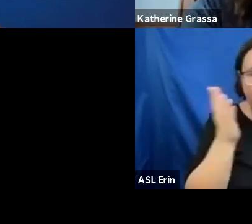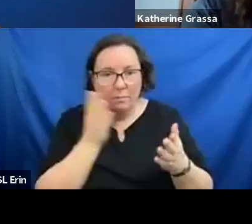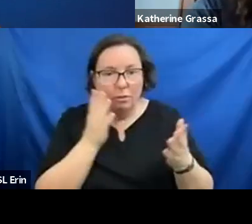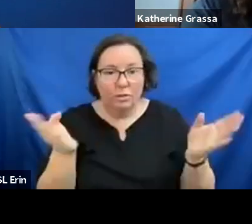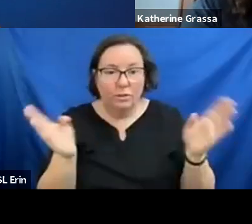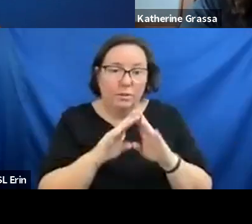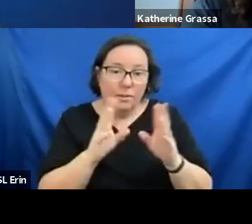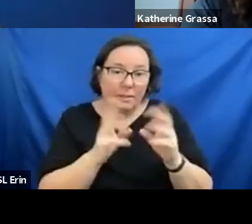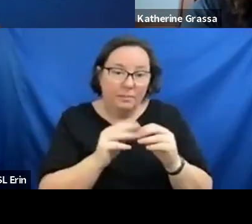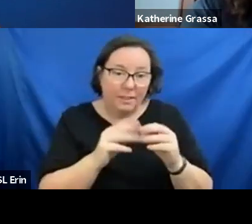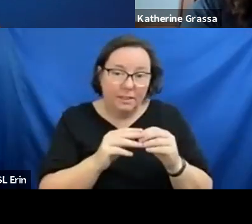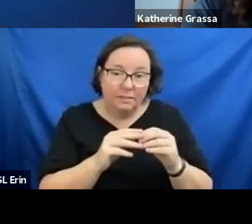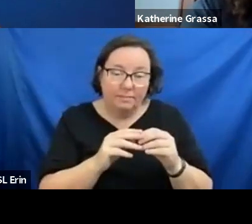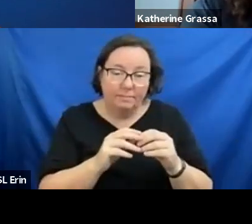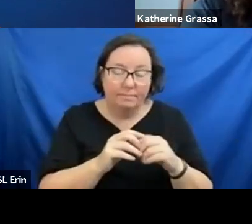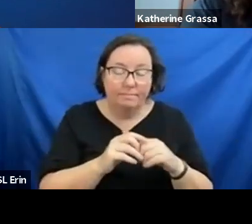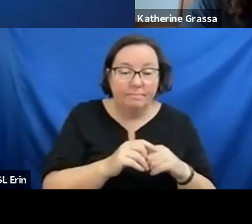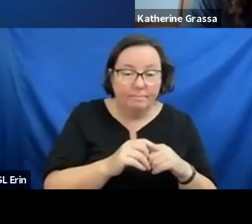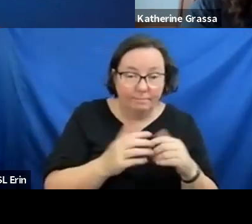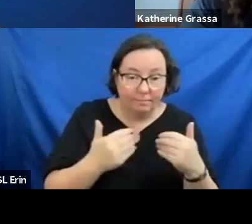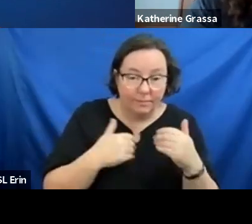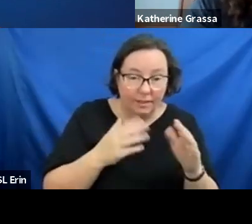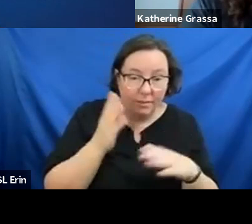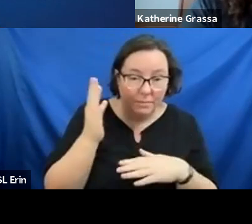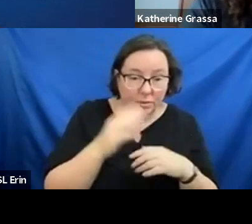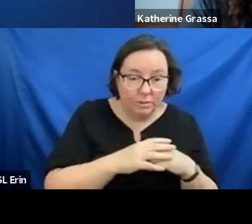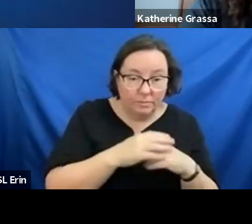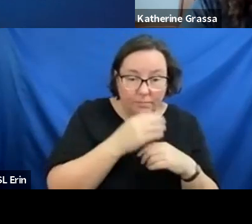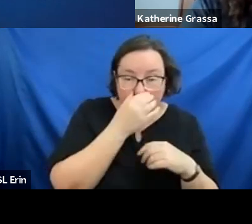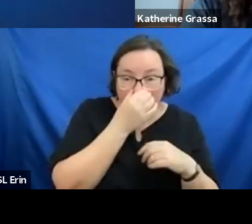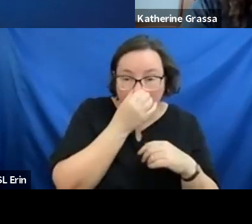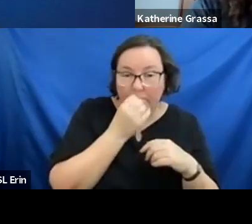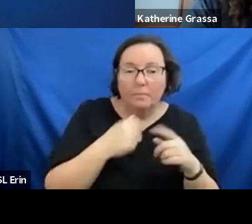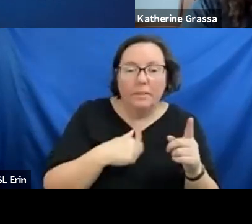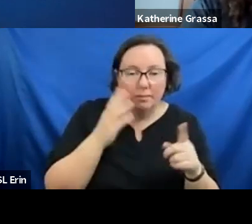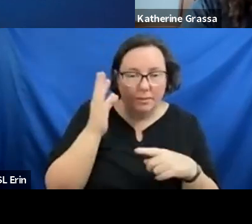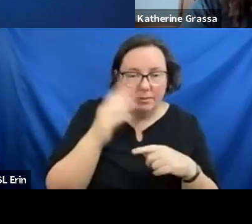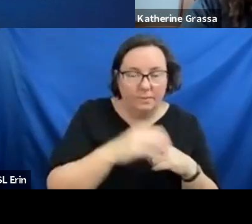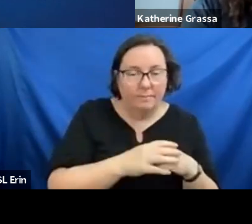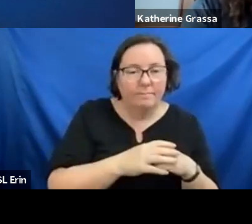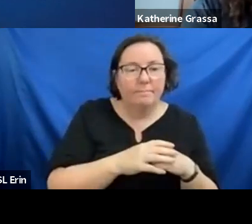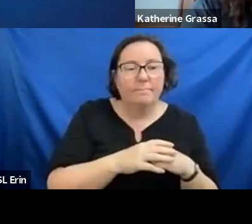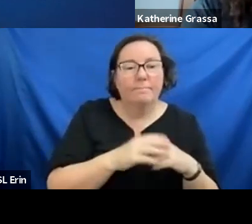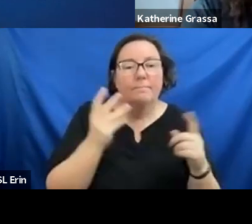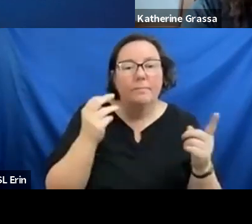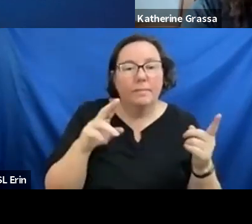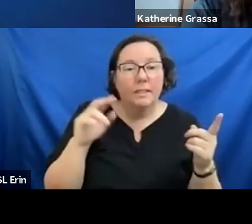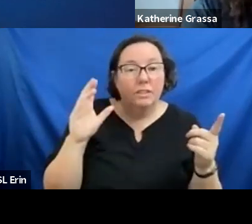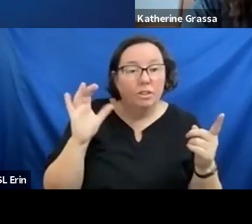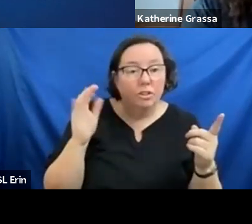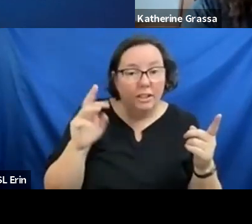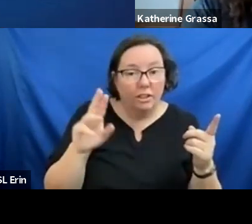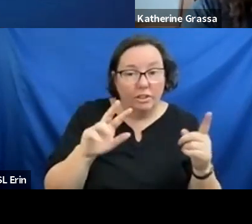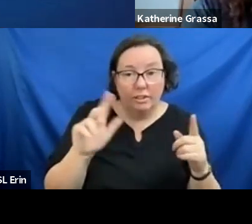the meeting. Do I have a motion, please? Also move. Thank you, Mr. Krieger. Is there a second,